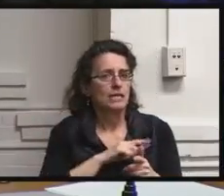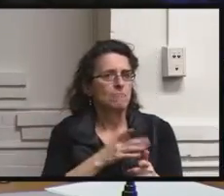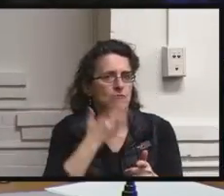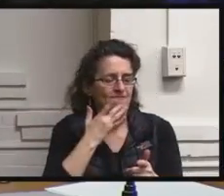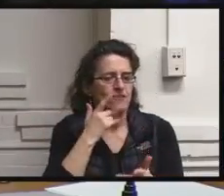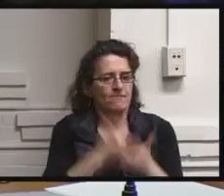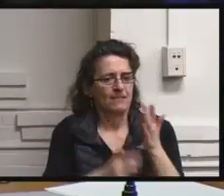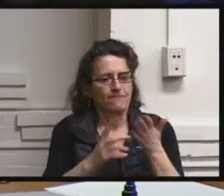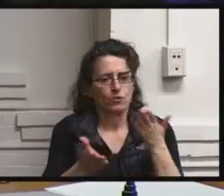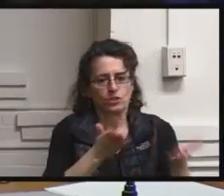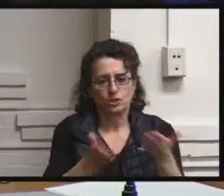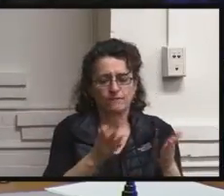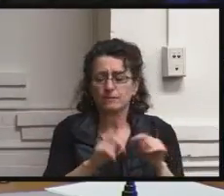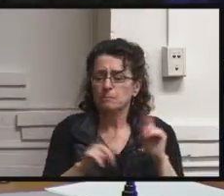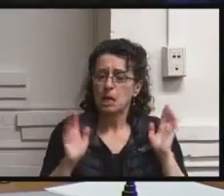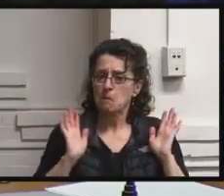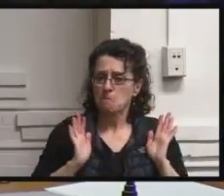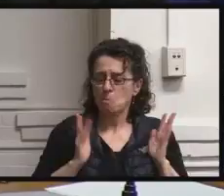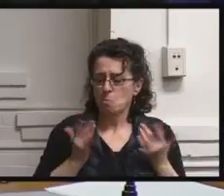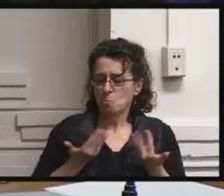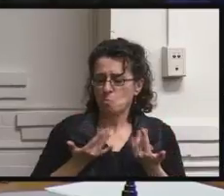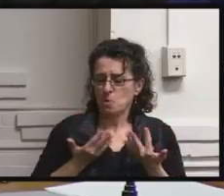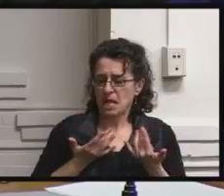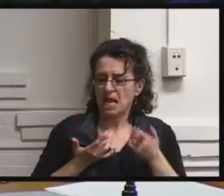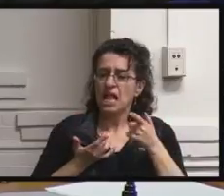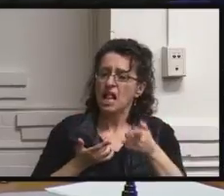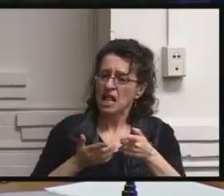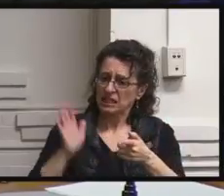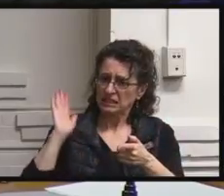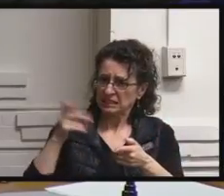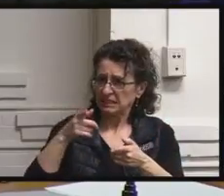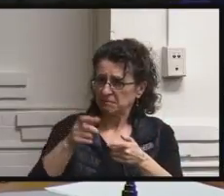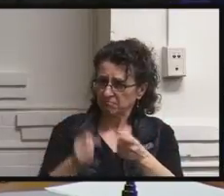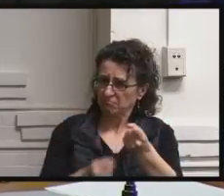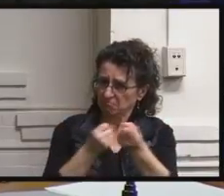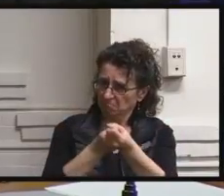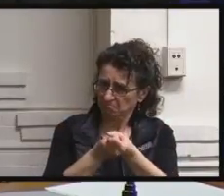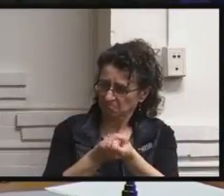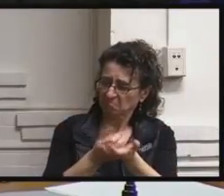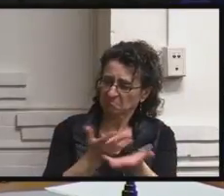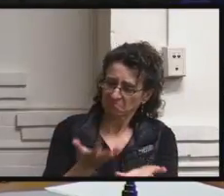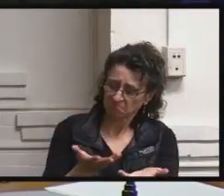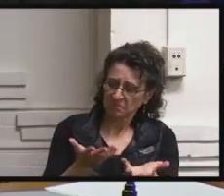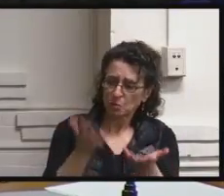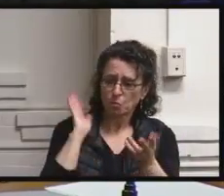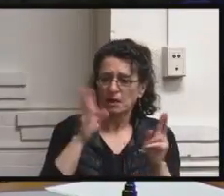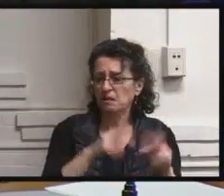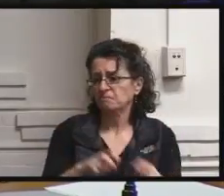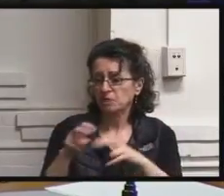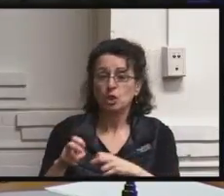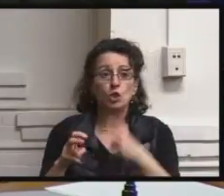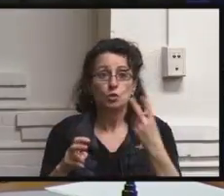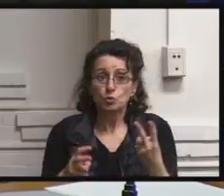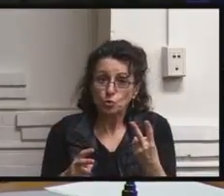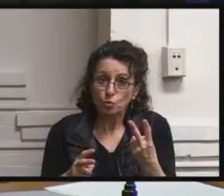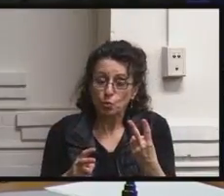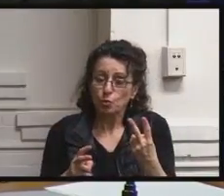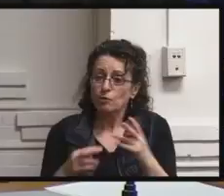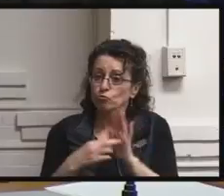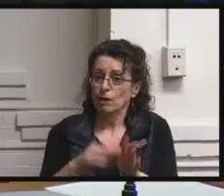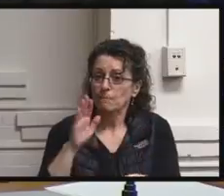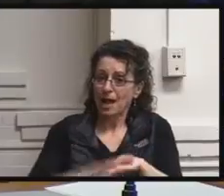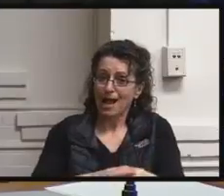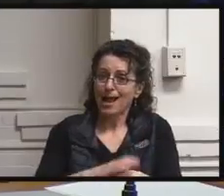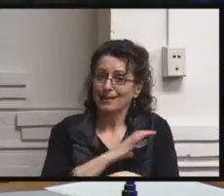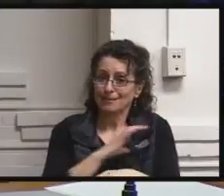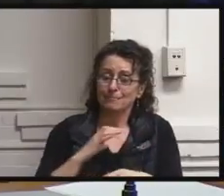district, through its Board of Supervisors, has endorsed that. Two of the five members of this committee would be from the town of Brattleboro.